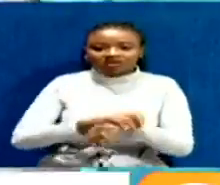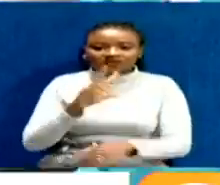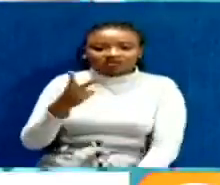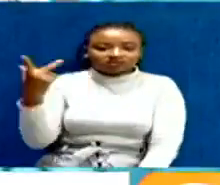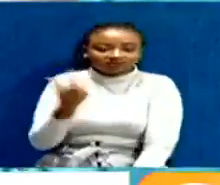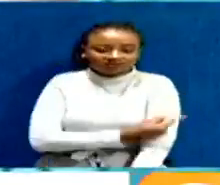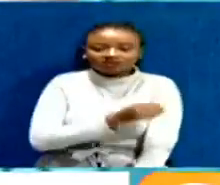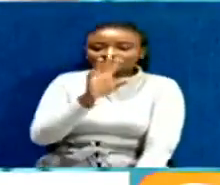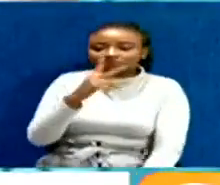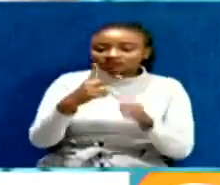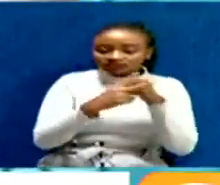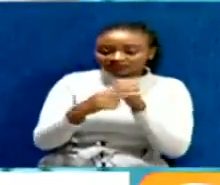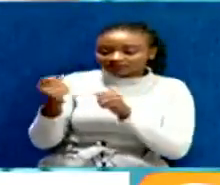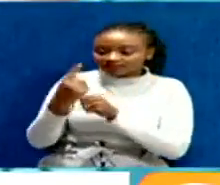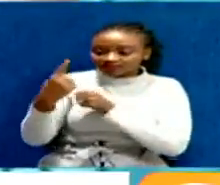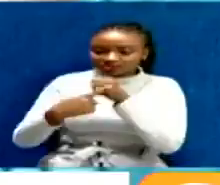As of 7th June,